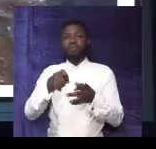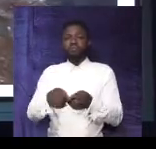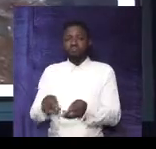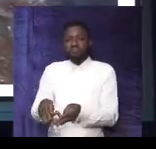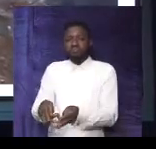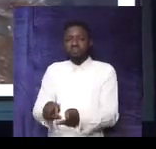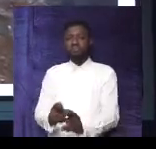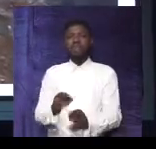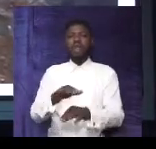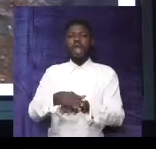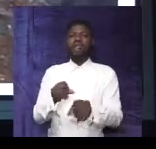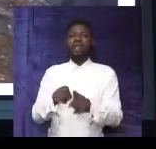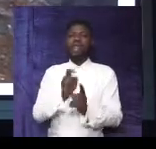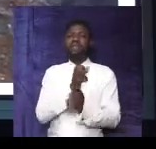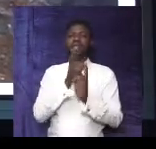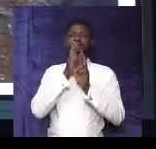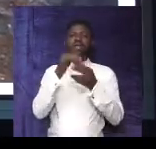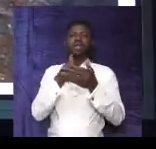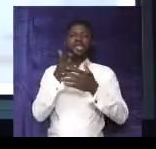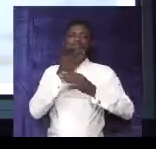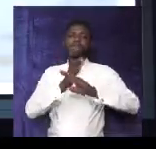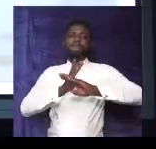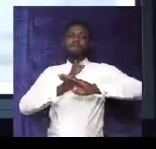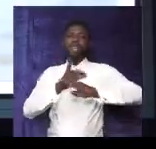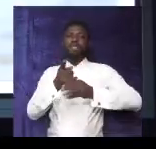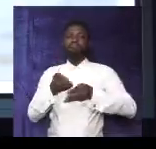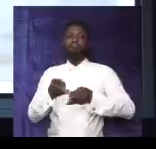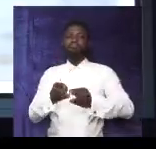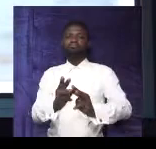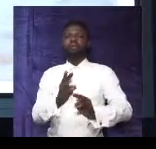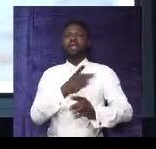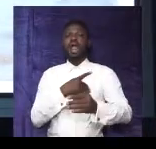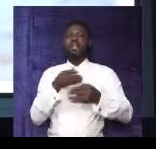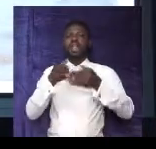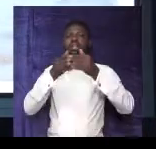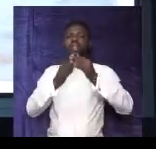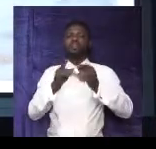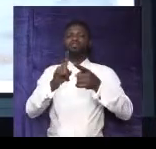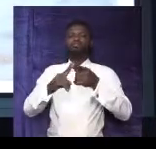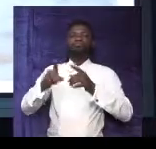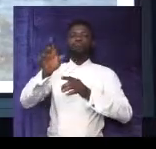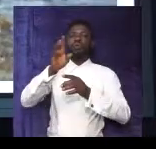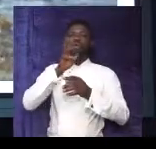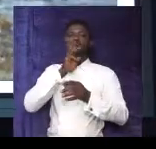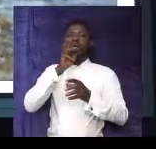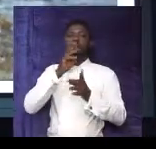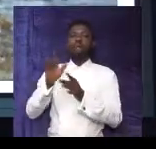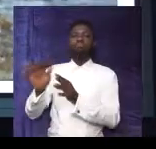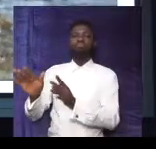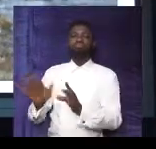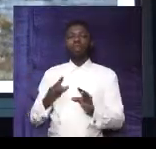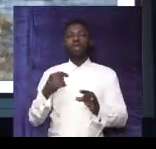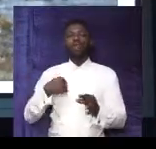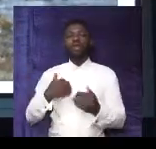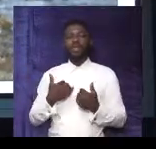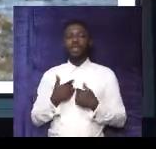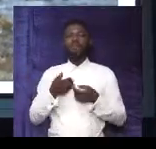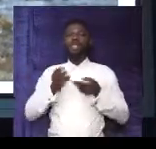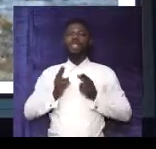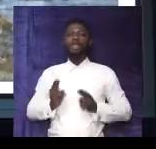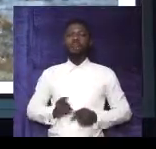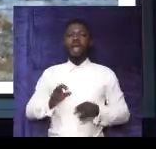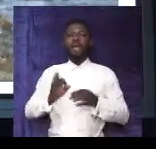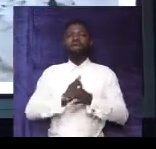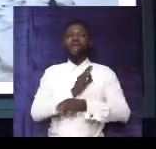into our drainage, and as a result it will block the drainage, and this is what it leads to. We have human